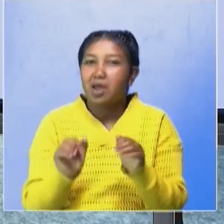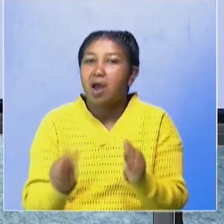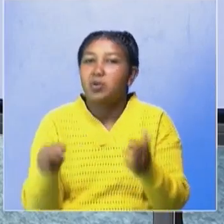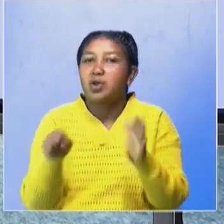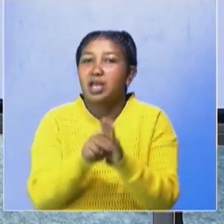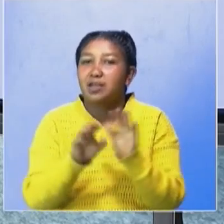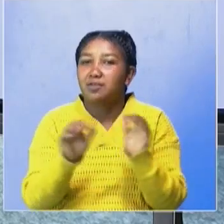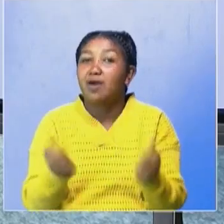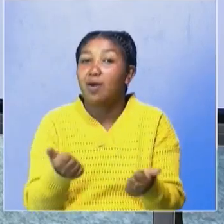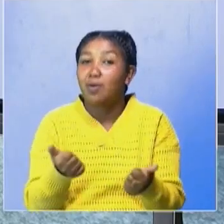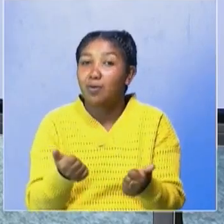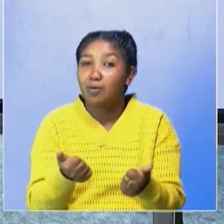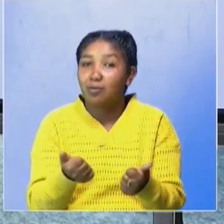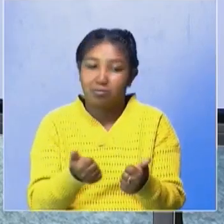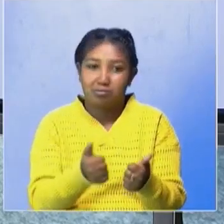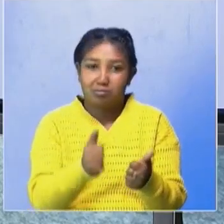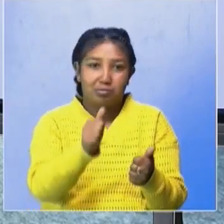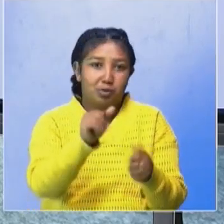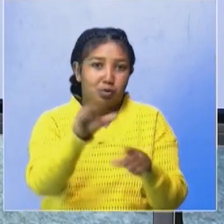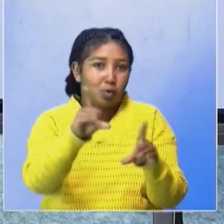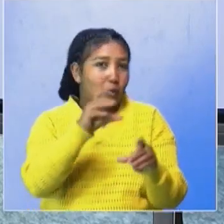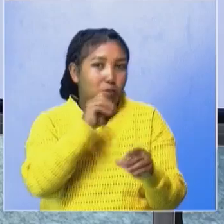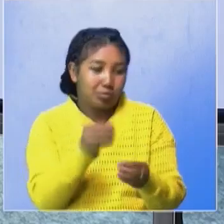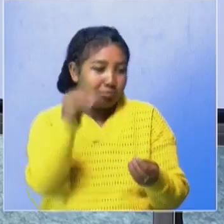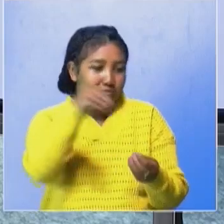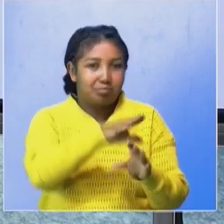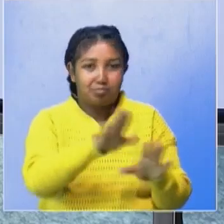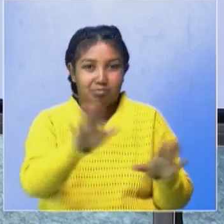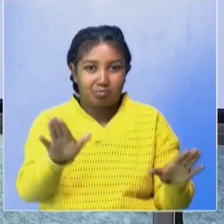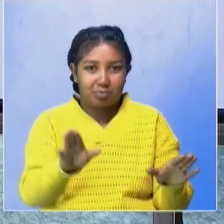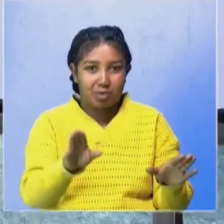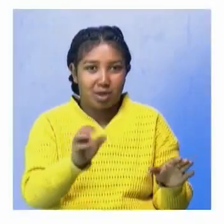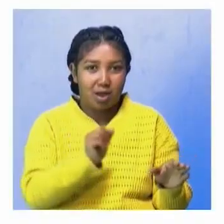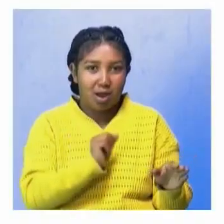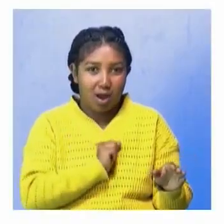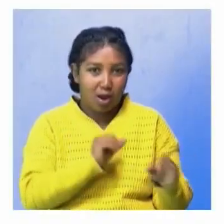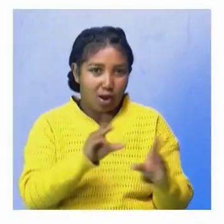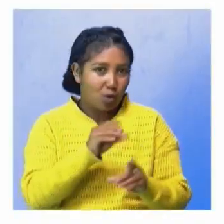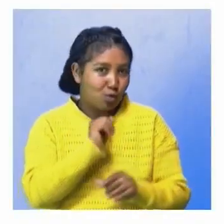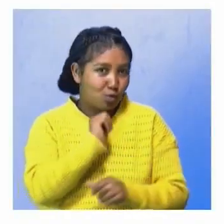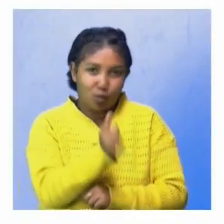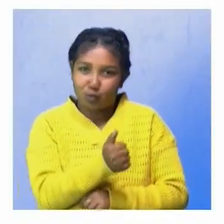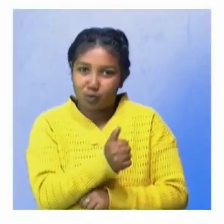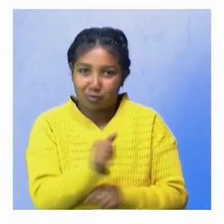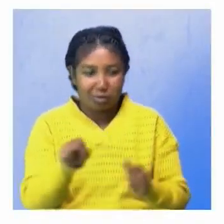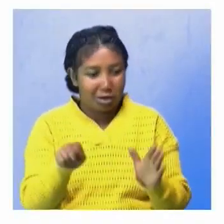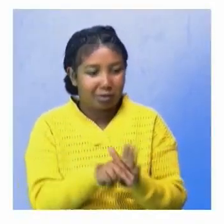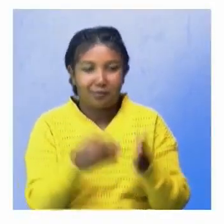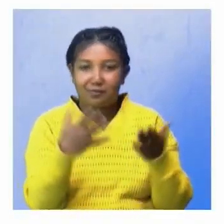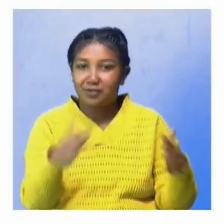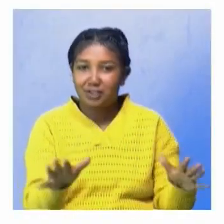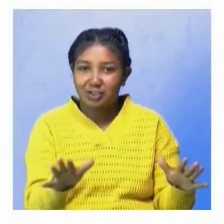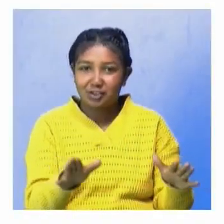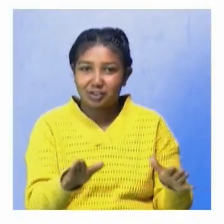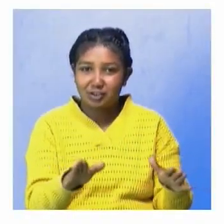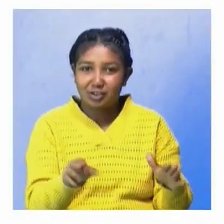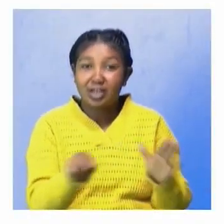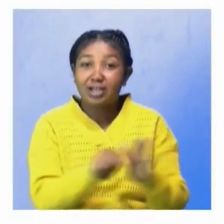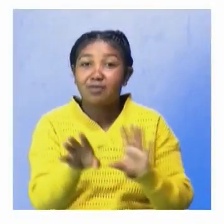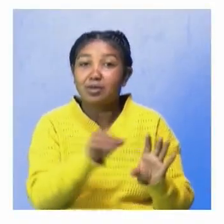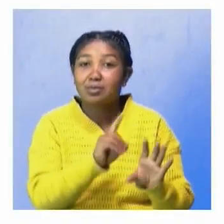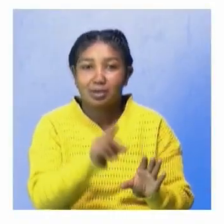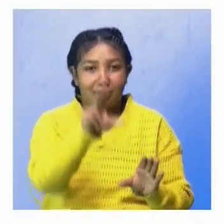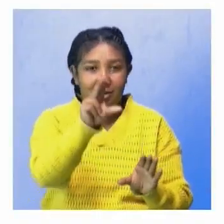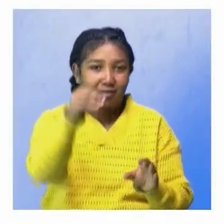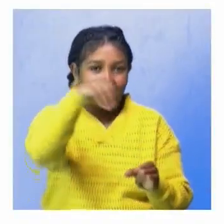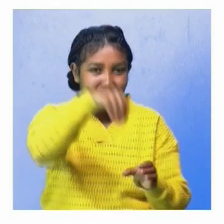use? I can use don't. I do. So to make it negative, we can use what?